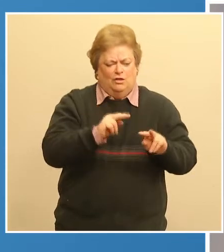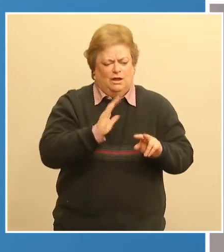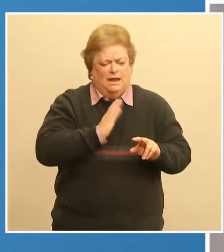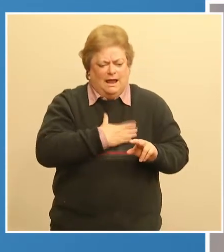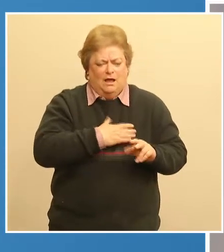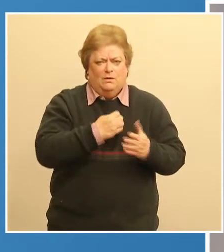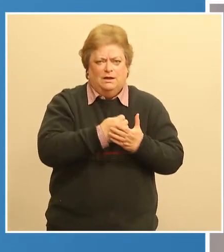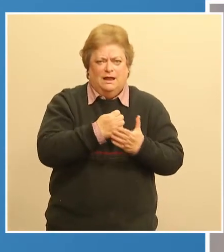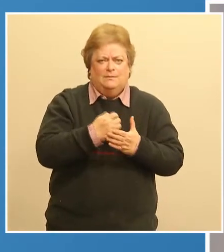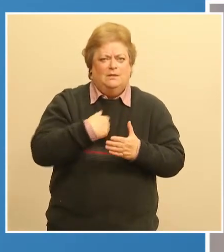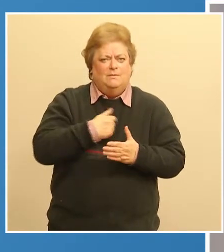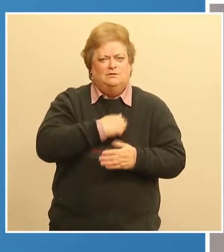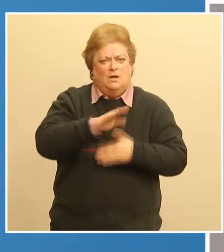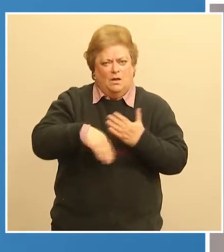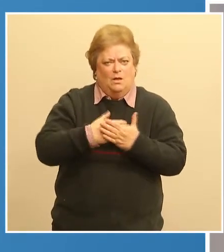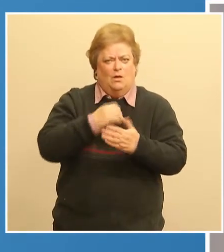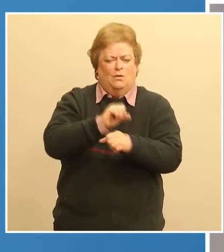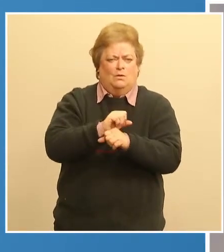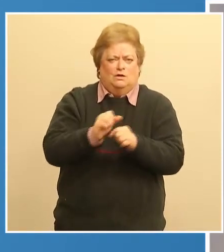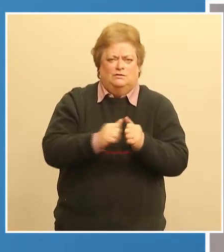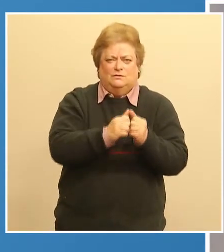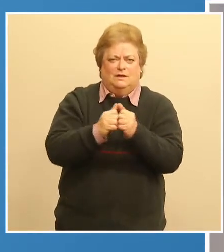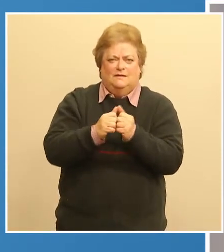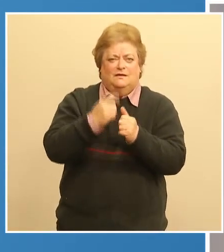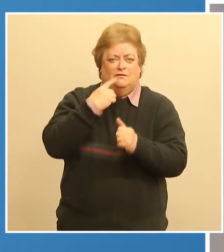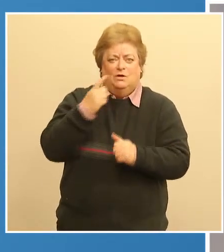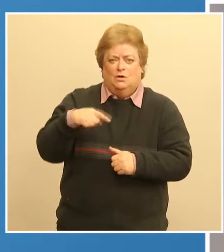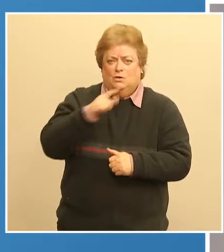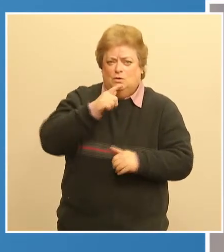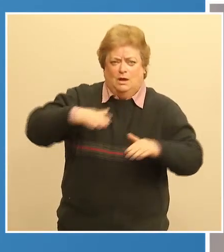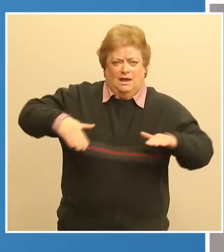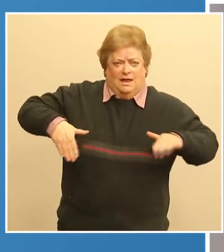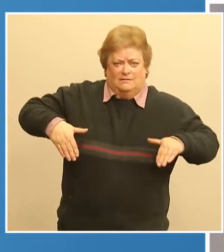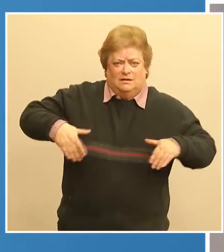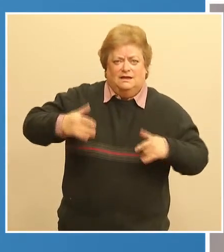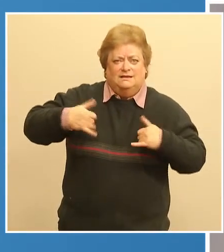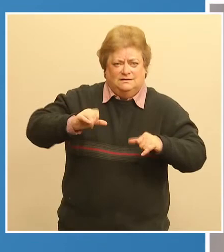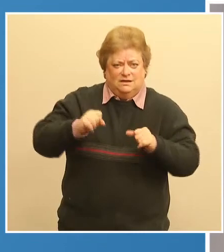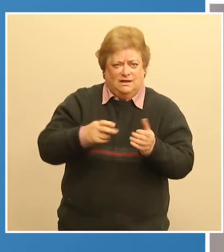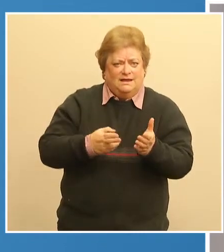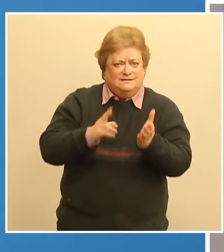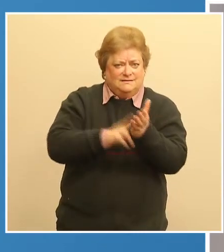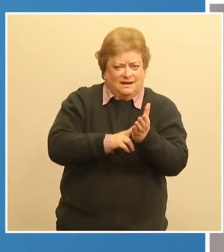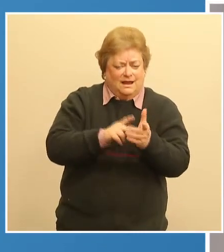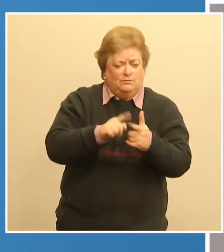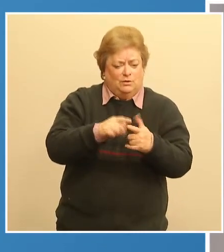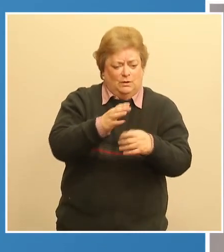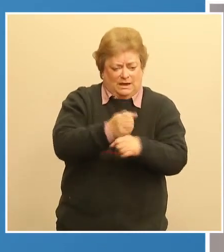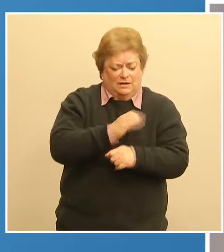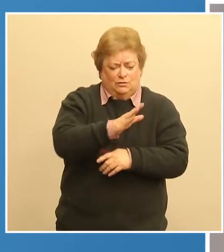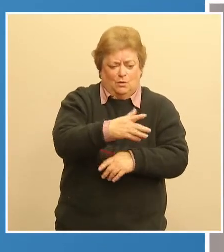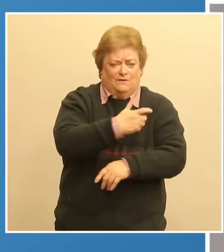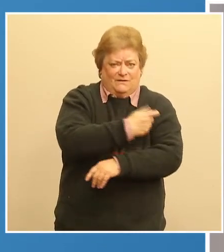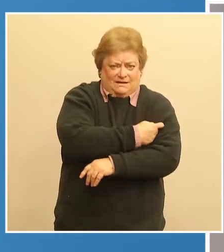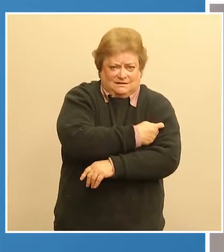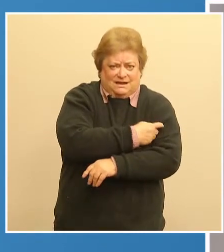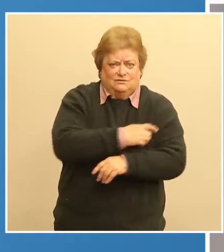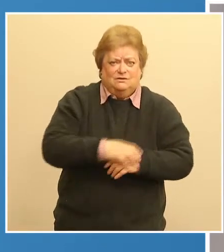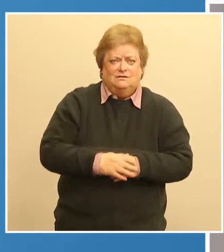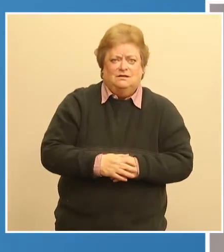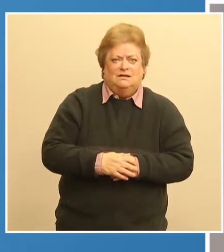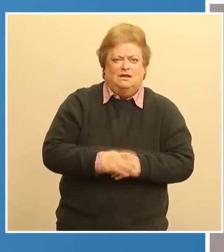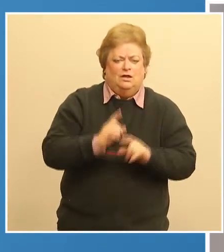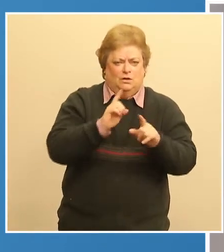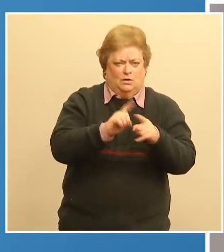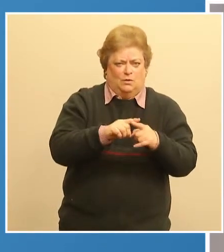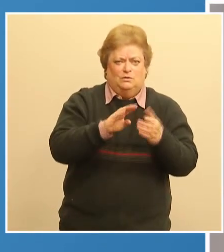a community-wide effort. For anyone who has yet to do so, there is still time to sign up to get notified when it's your turn to get vaccinated.